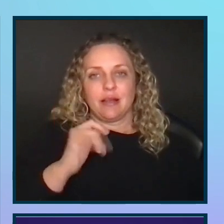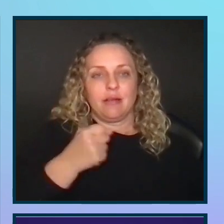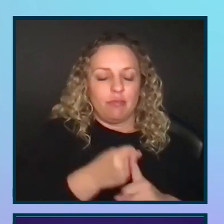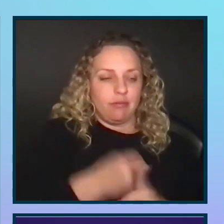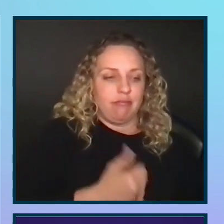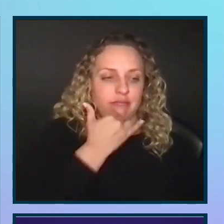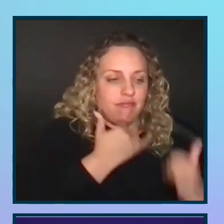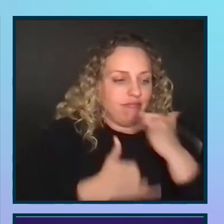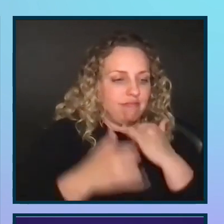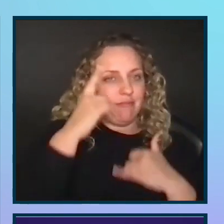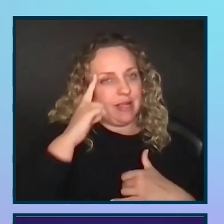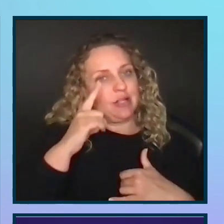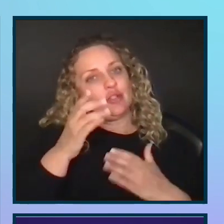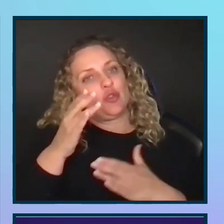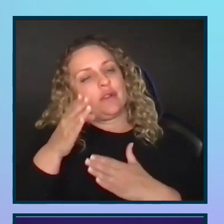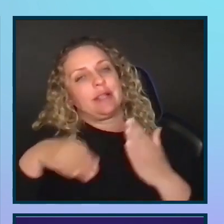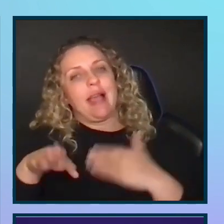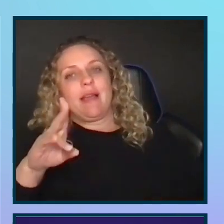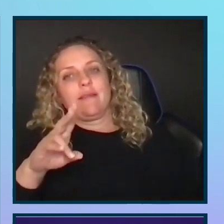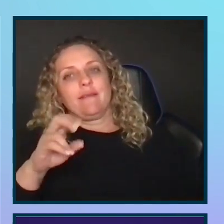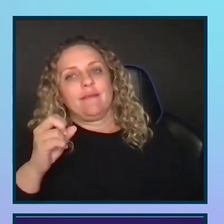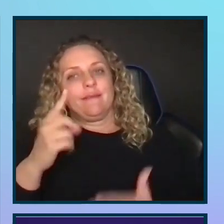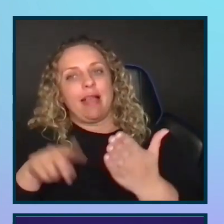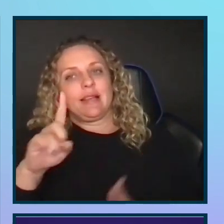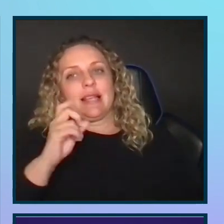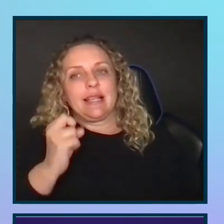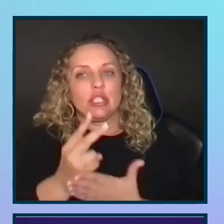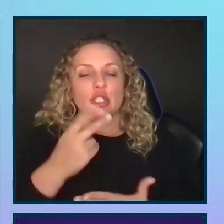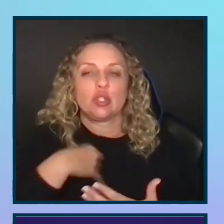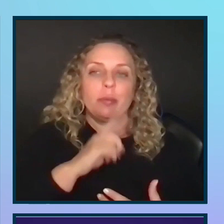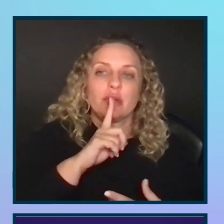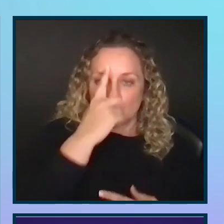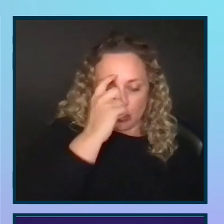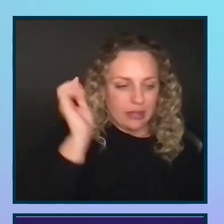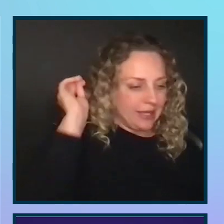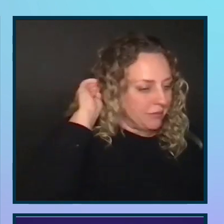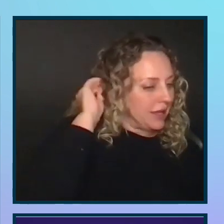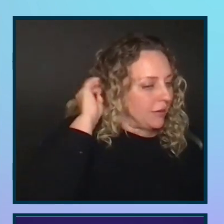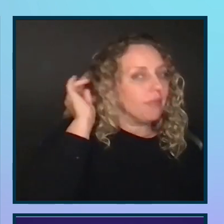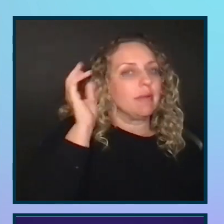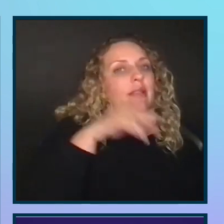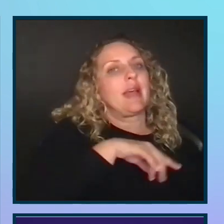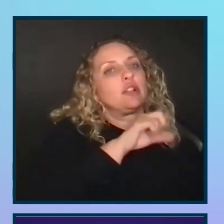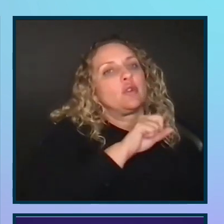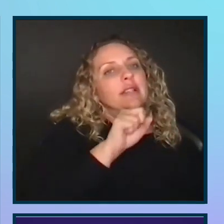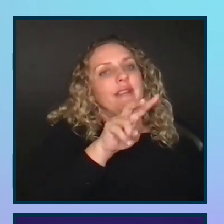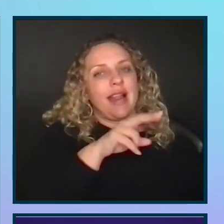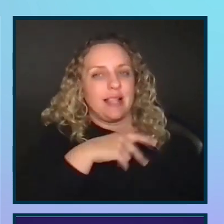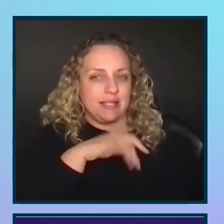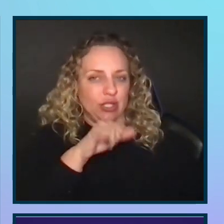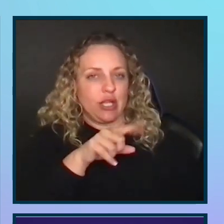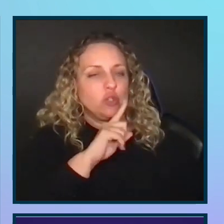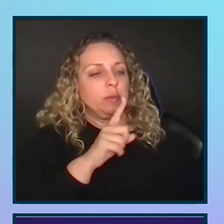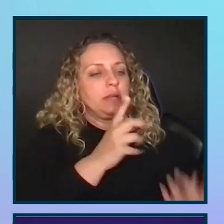errors because of server-side validation. So make sure you keep that in mind when you're designing that. Like, server-side validation should be seamless, but it